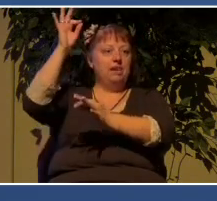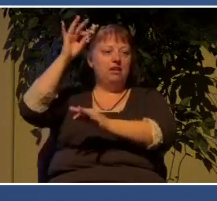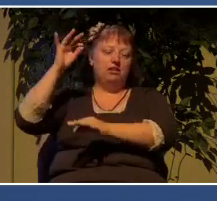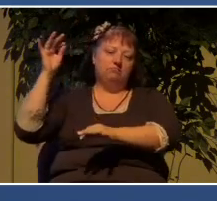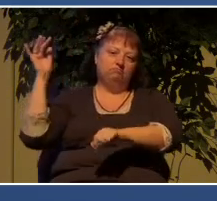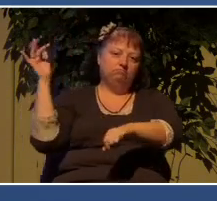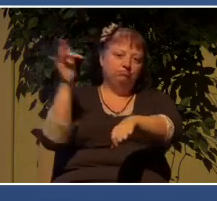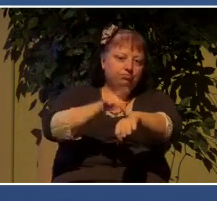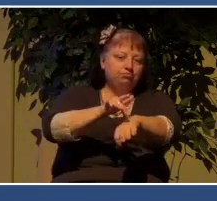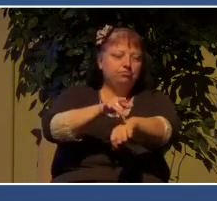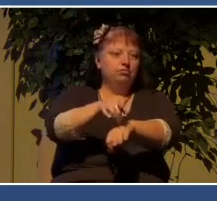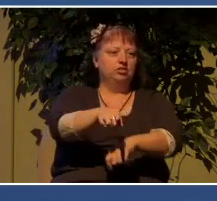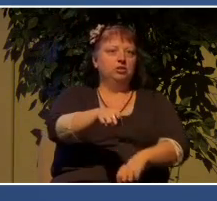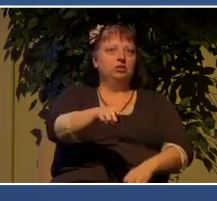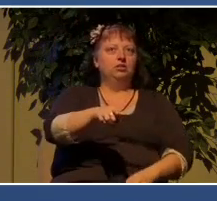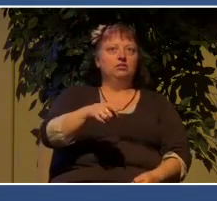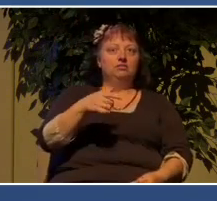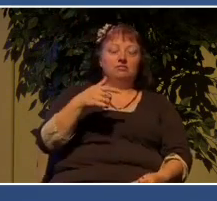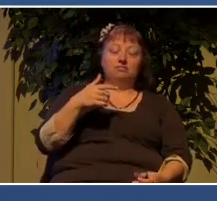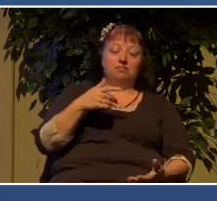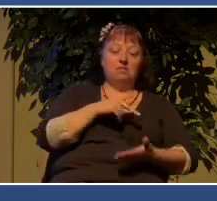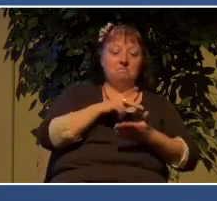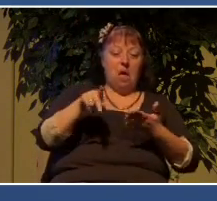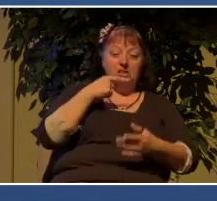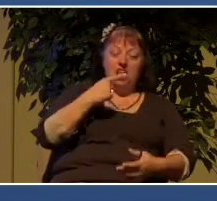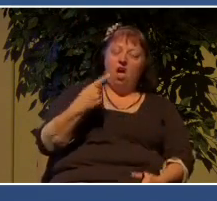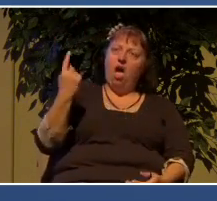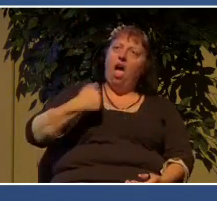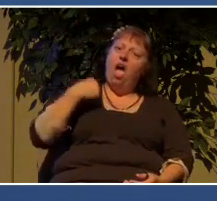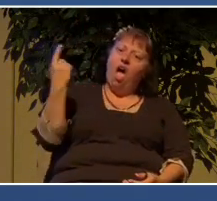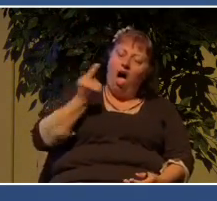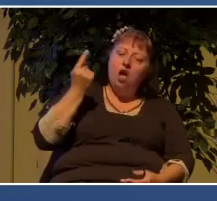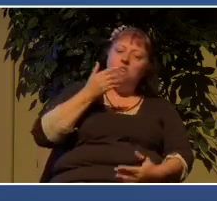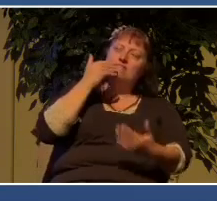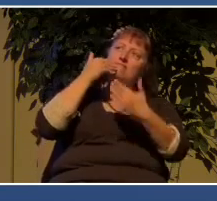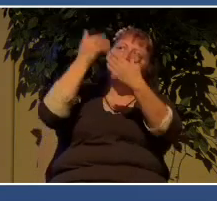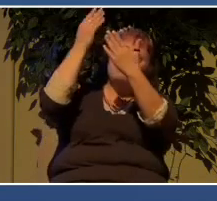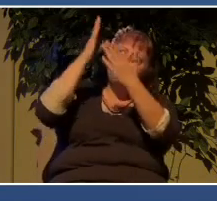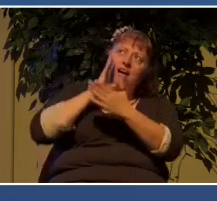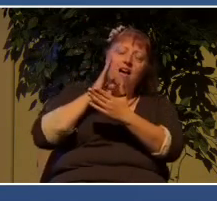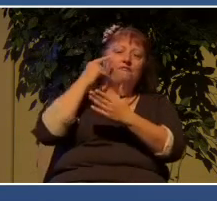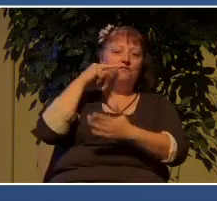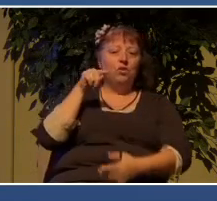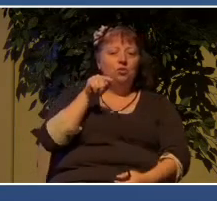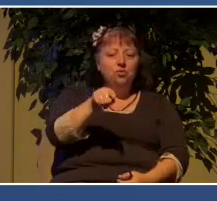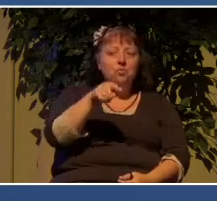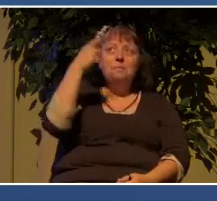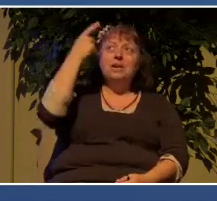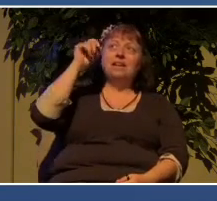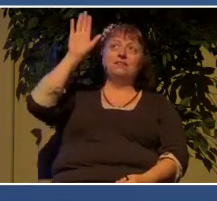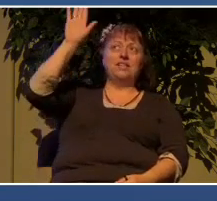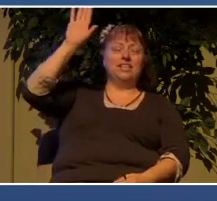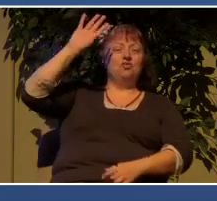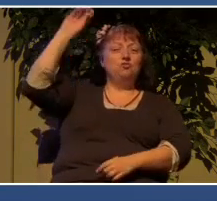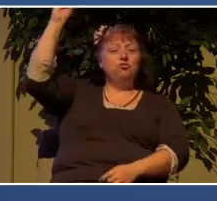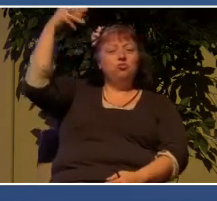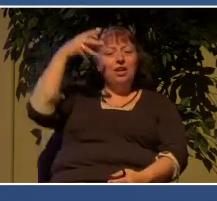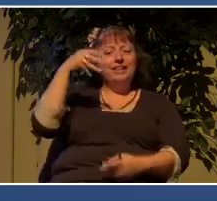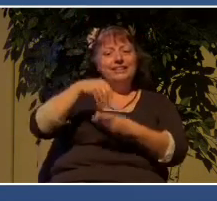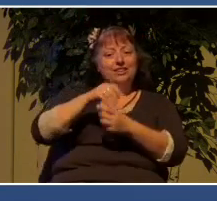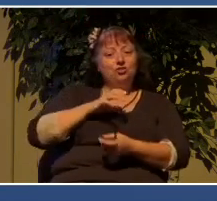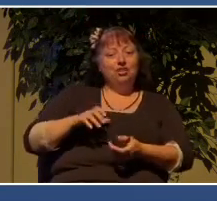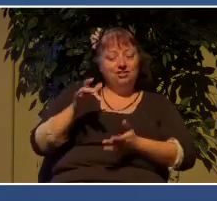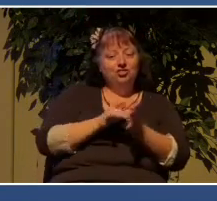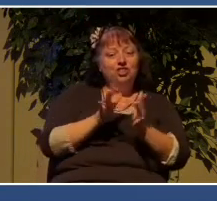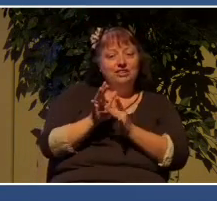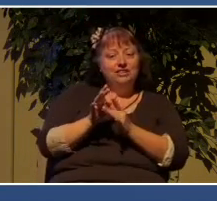I always thank God for you because of his grace given to you in Christ Jesus. He says, for in him you have